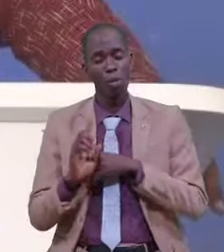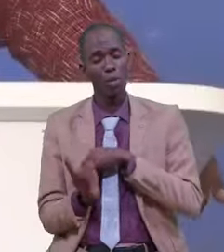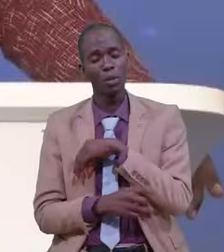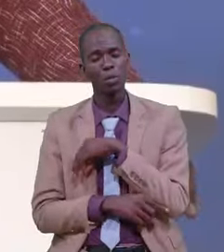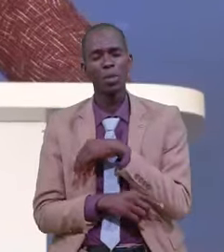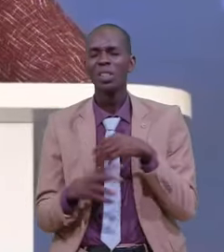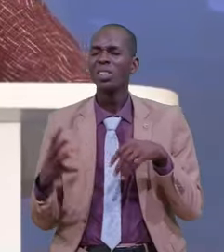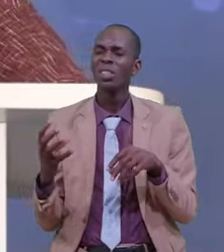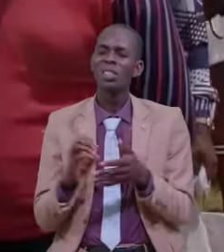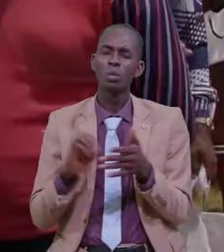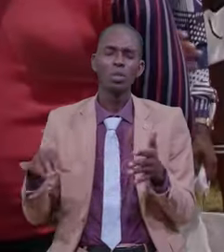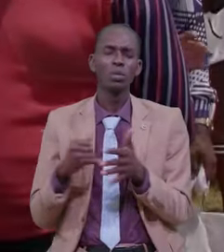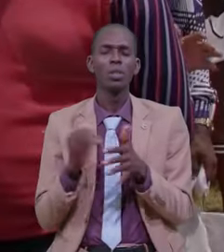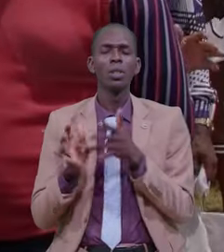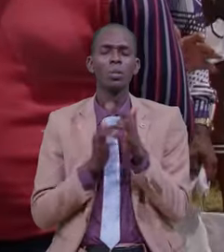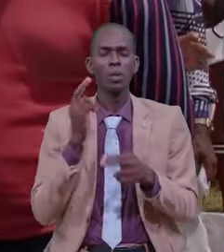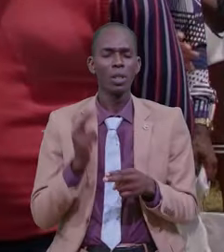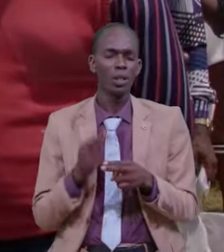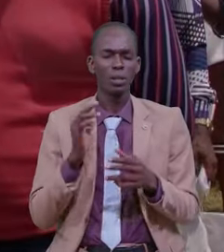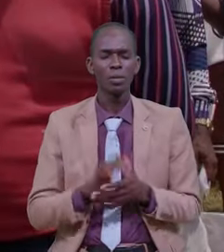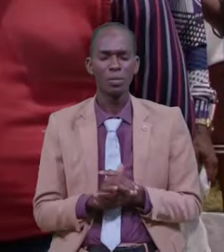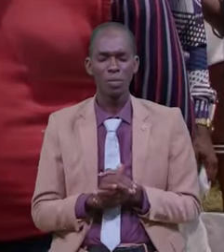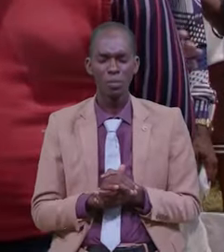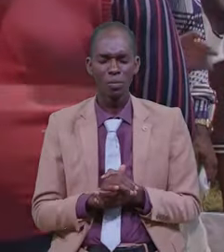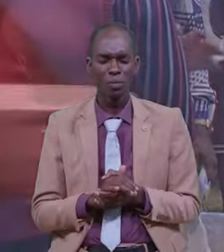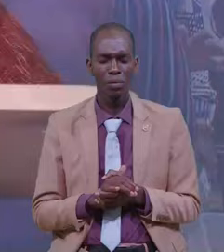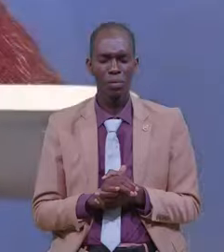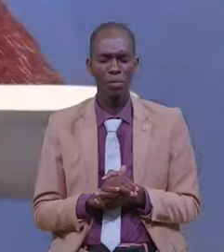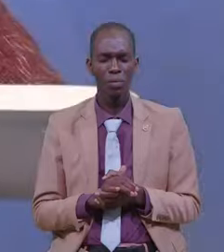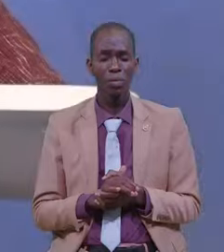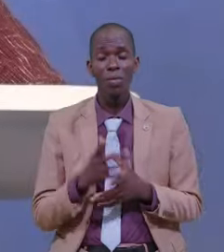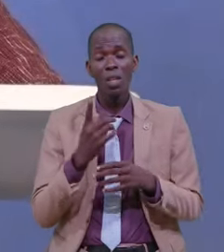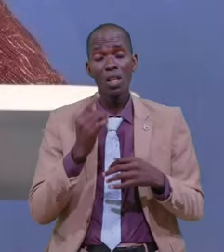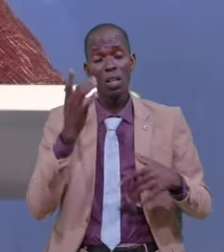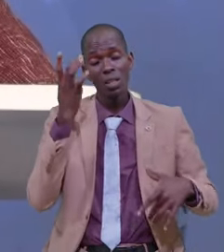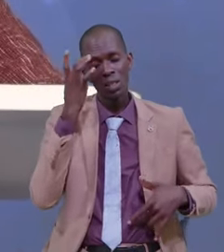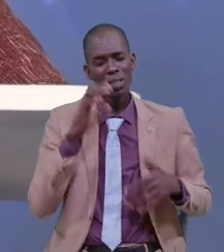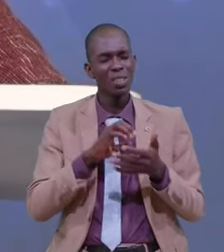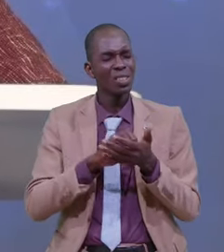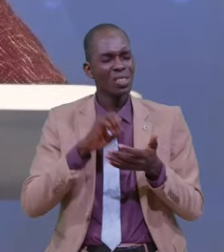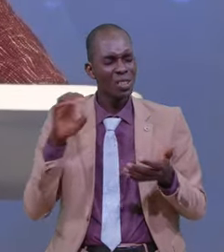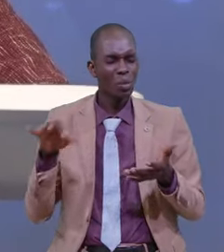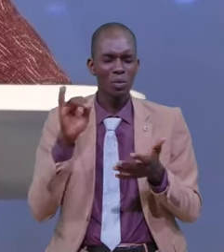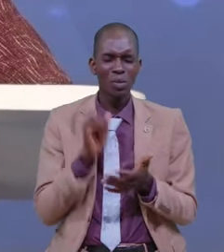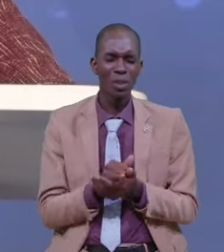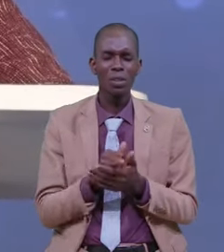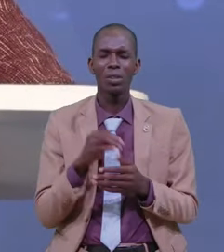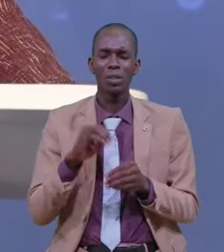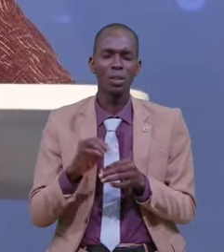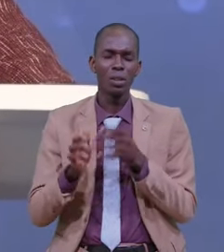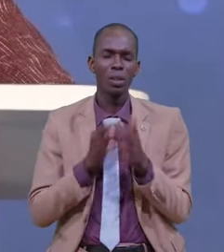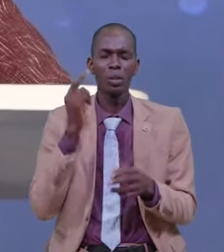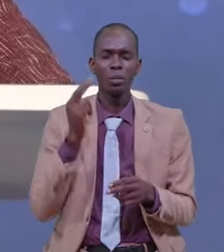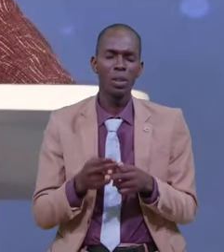it away in Jesus' name. The sickness, take that away in Jesus'